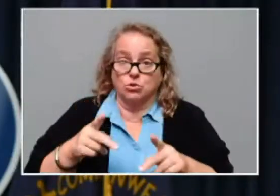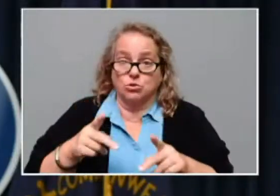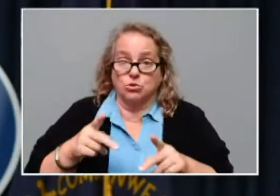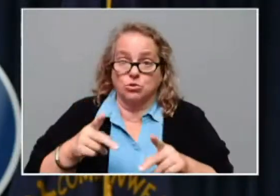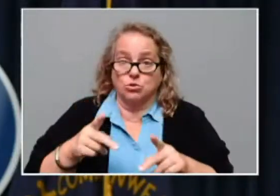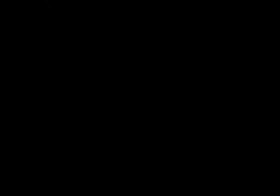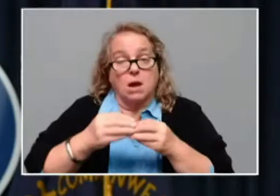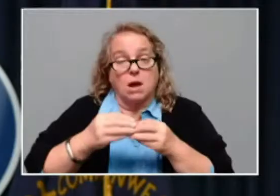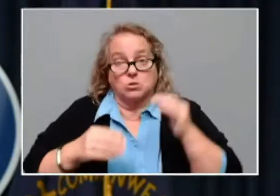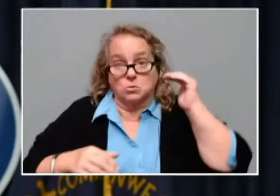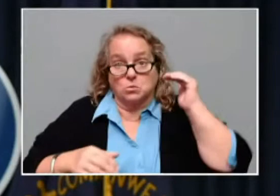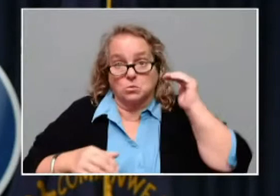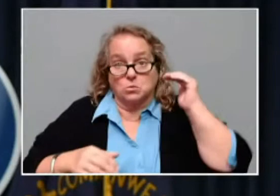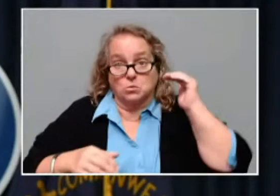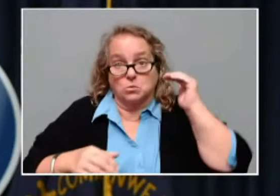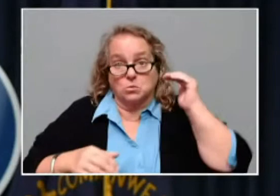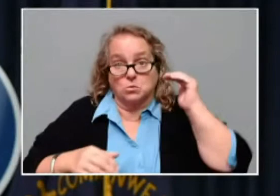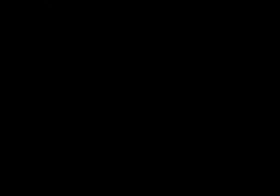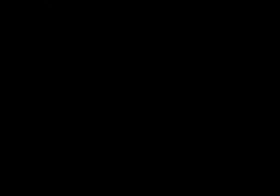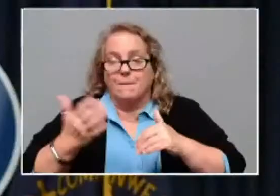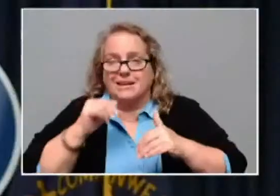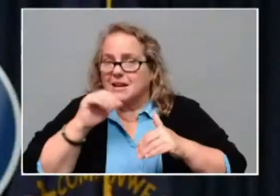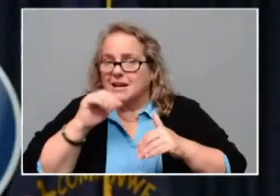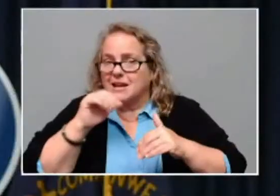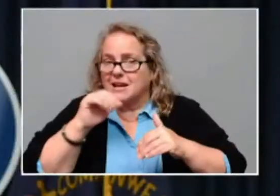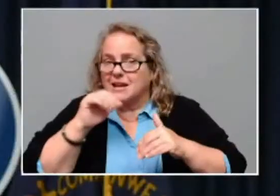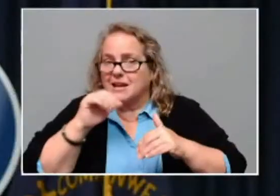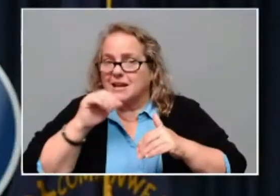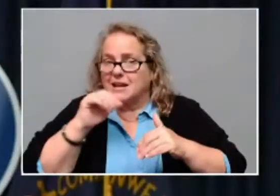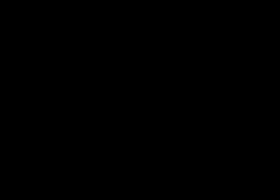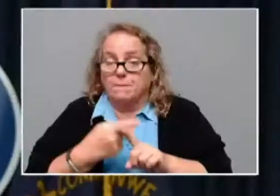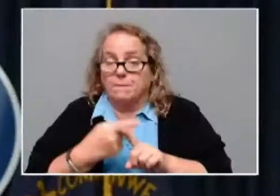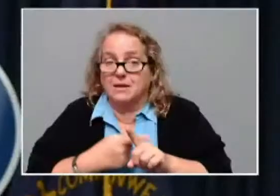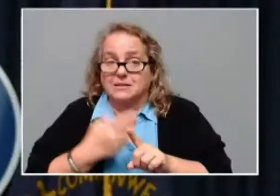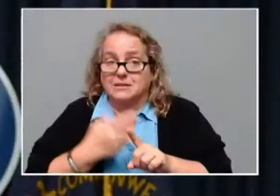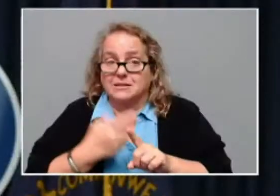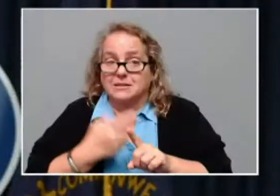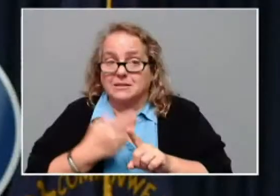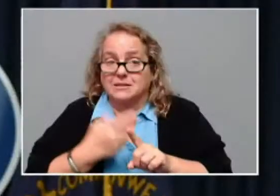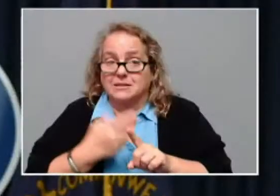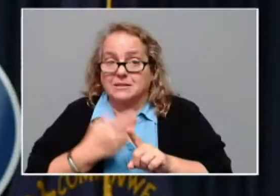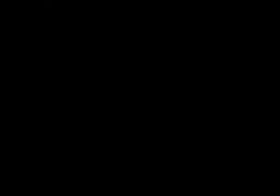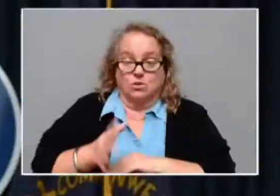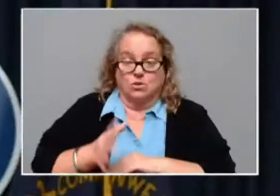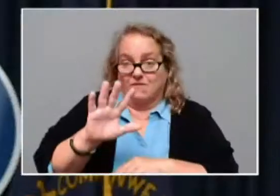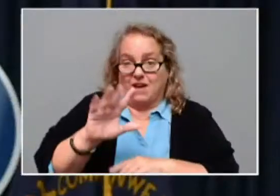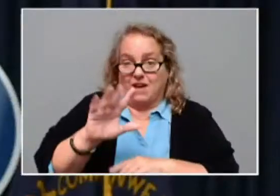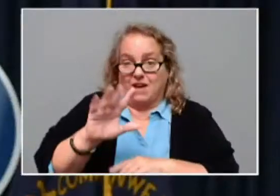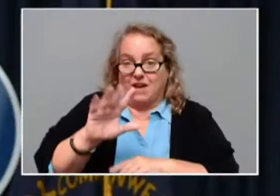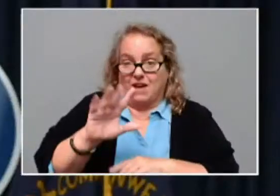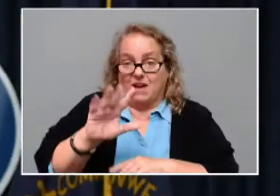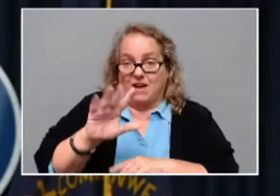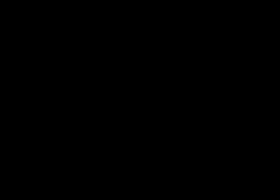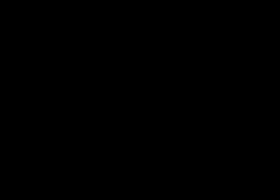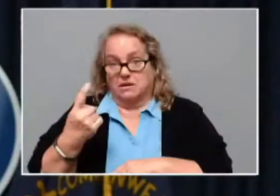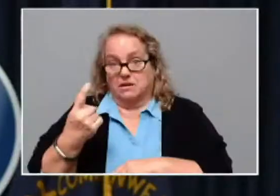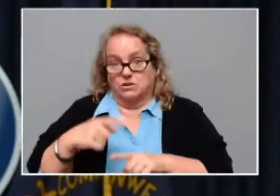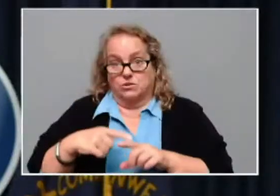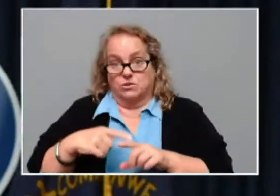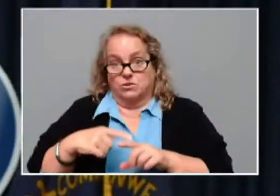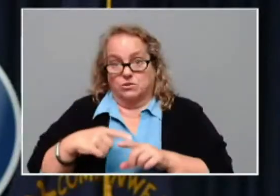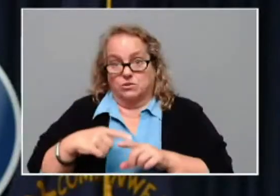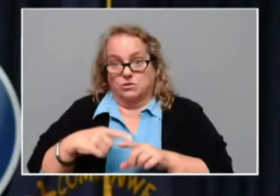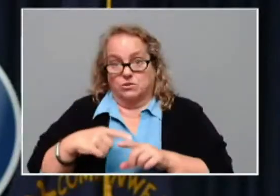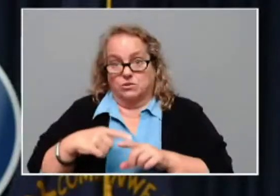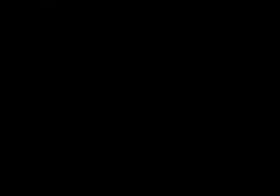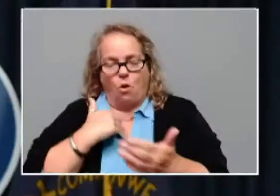likely in the next 2 or 3 months, and it's probably after 5 to 11 can get vaccinated, where we may be able to do other things